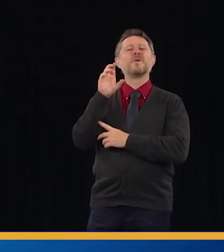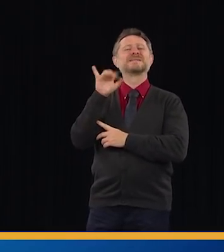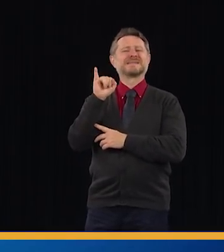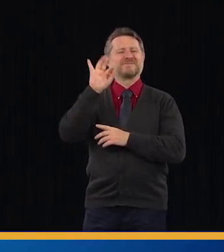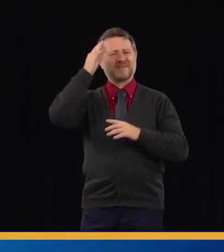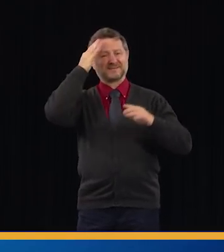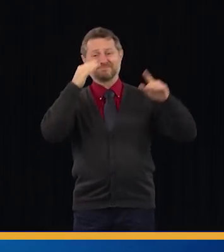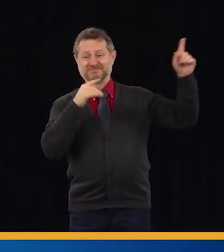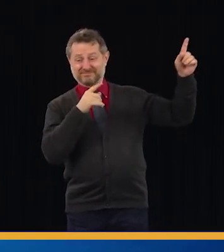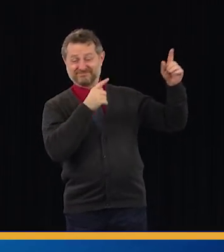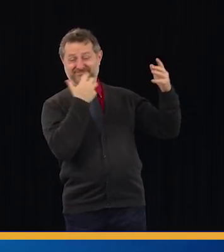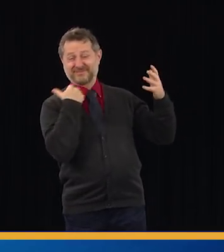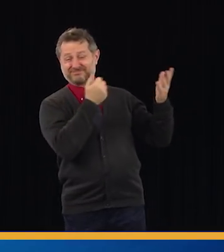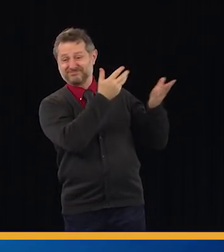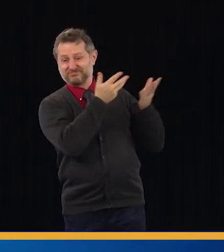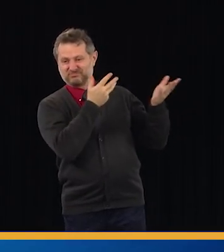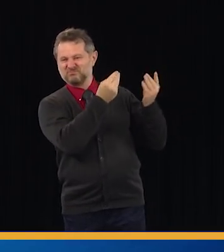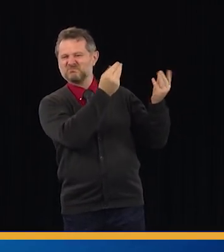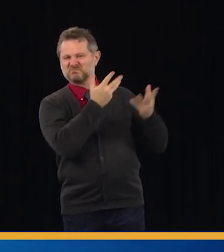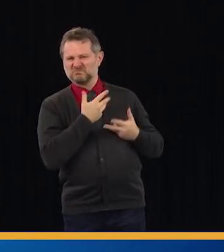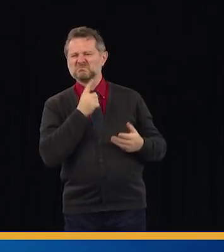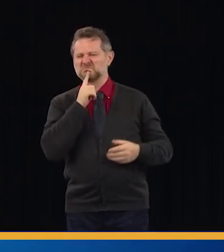right. The